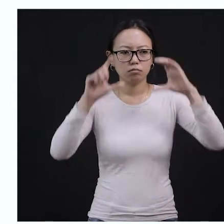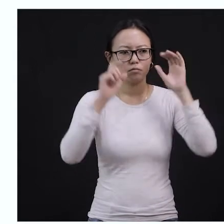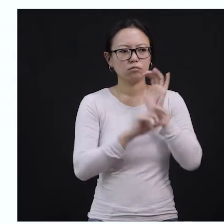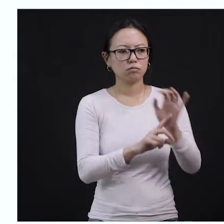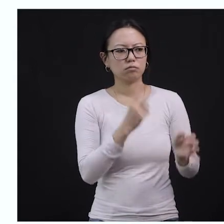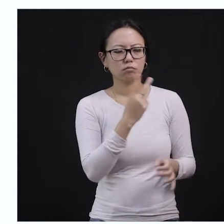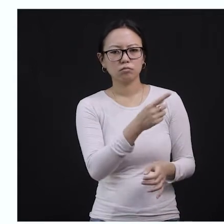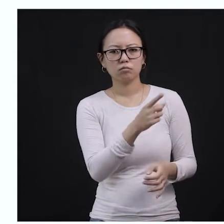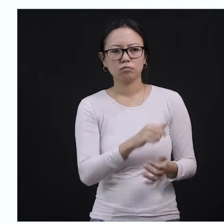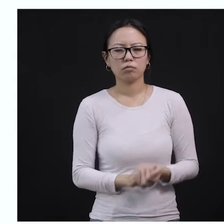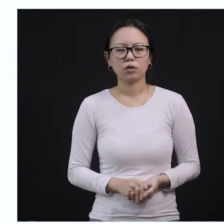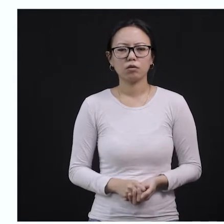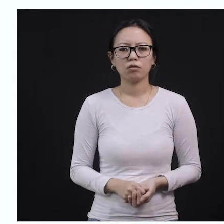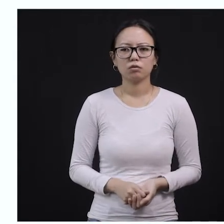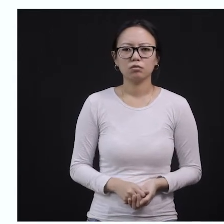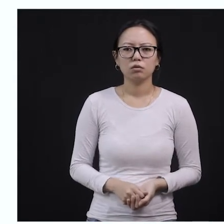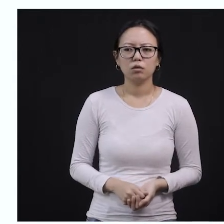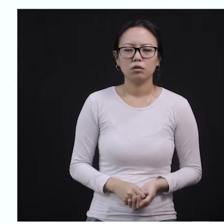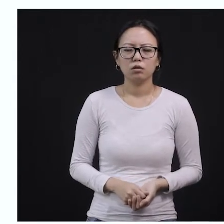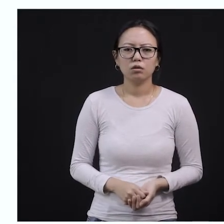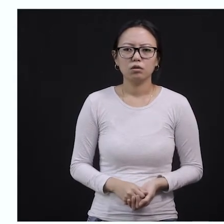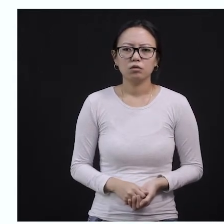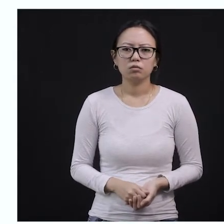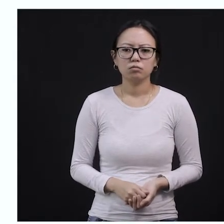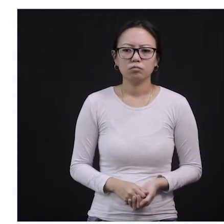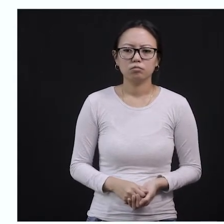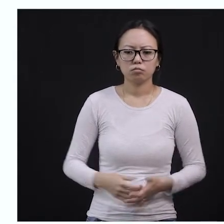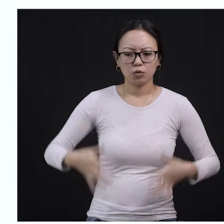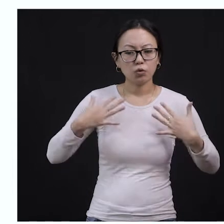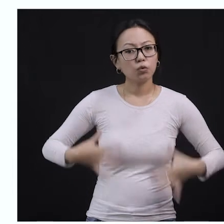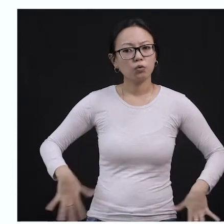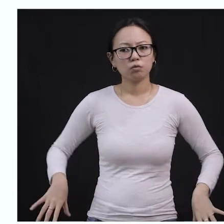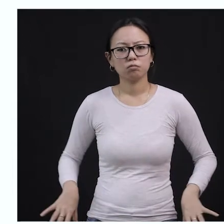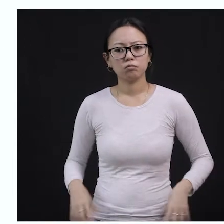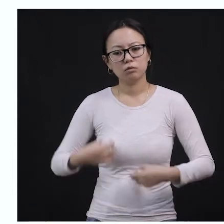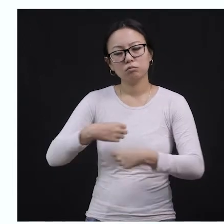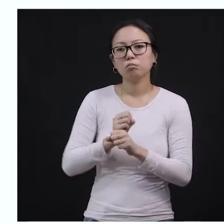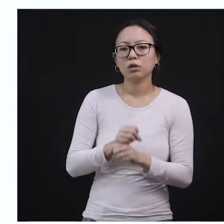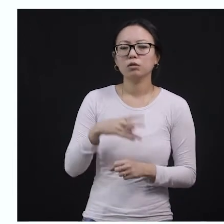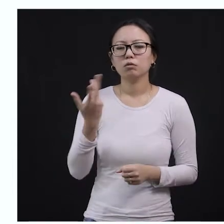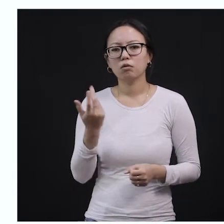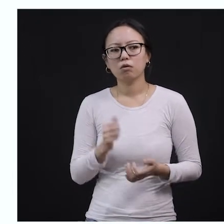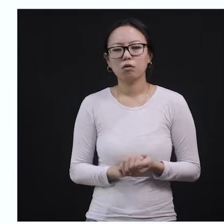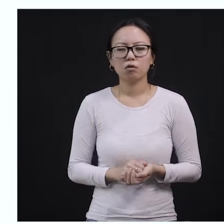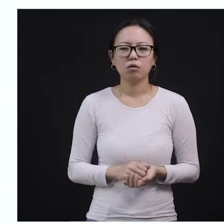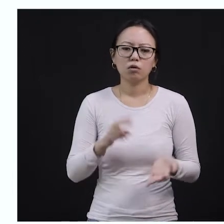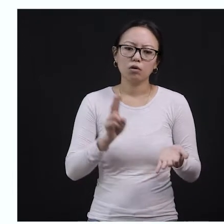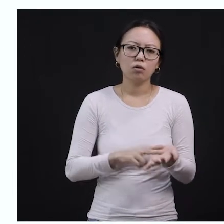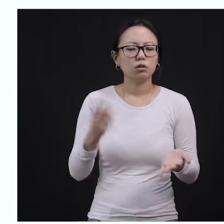forest fire may either cause because of the human act, all right, or forest fire can also